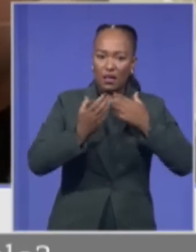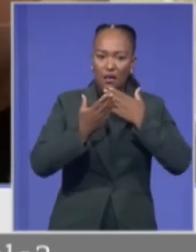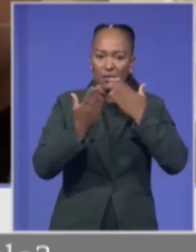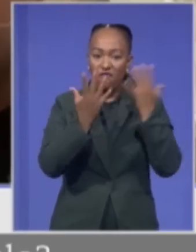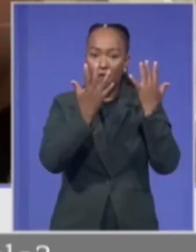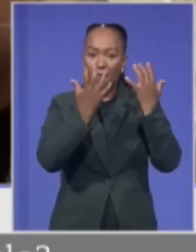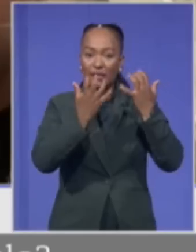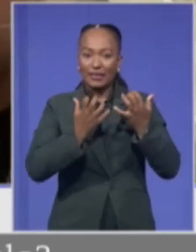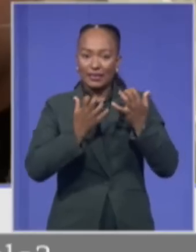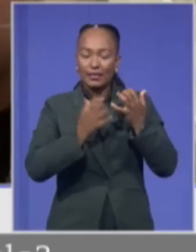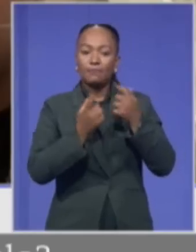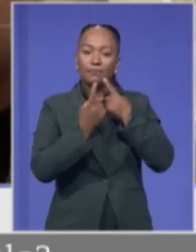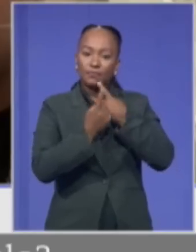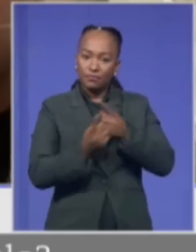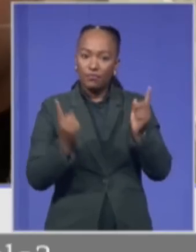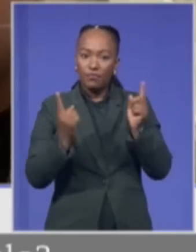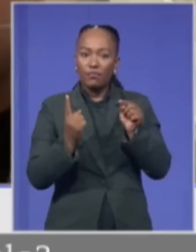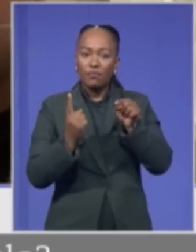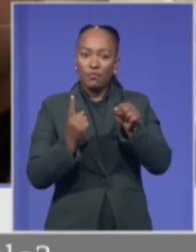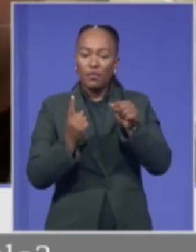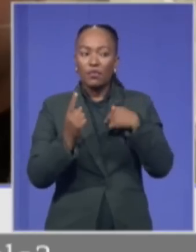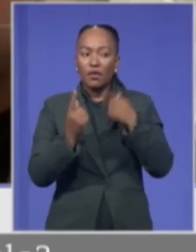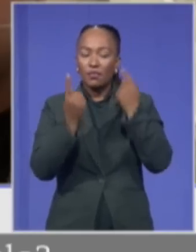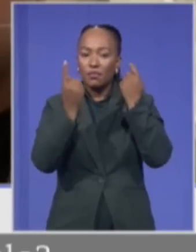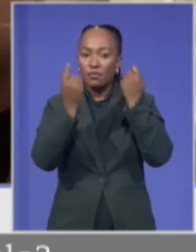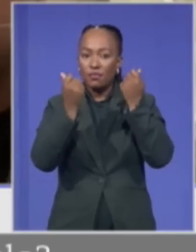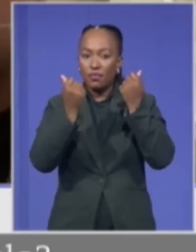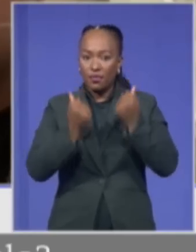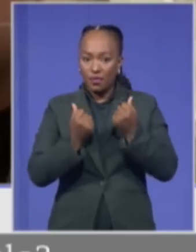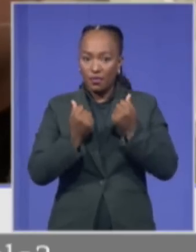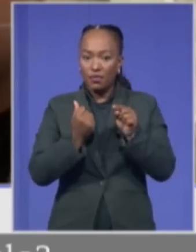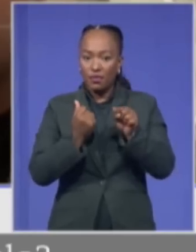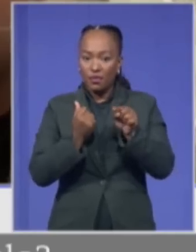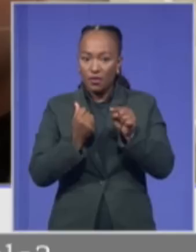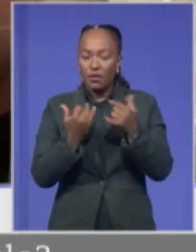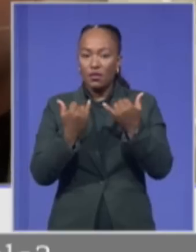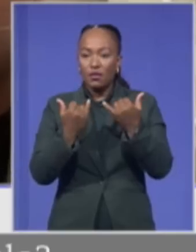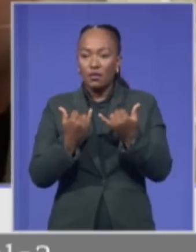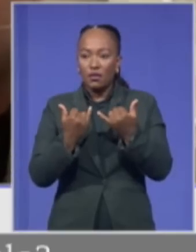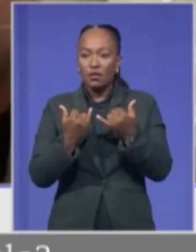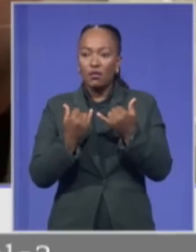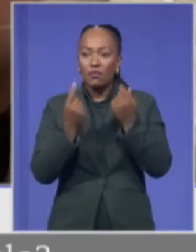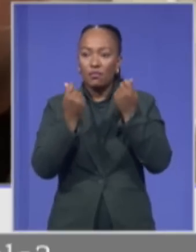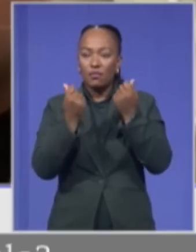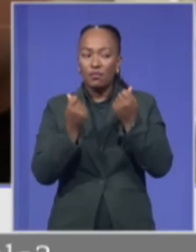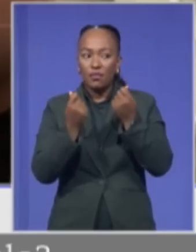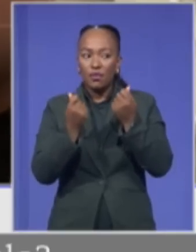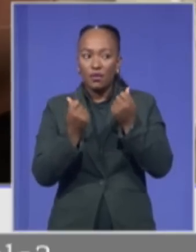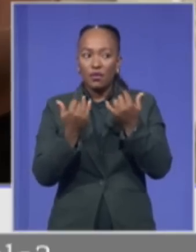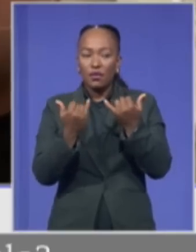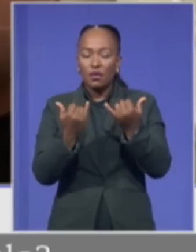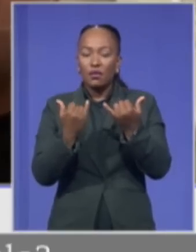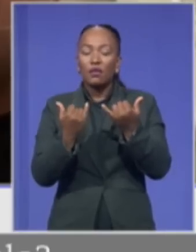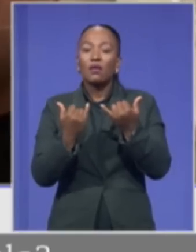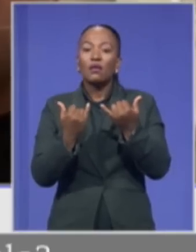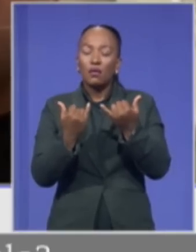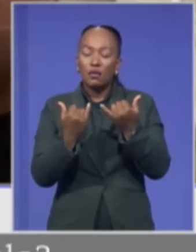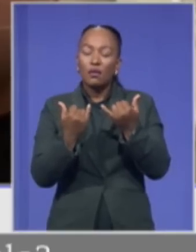gore mohlomongwe tona ya matlotlo mo nageng o lebeletse gore ka gafasa ya kgatelelo ya mašeleng e leng ona mo nageng o ba a